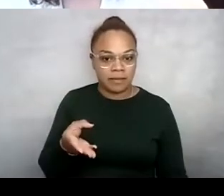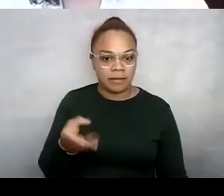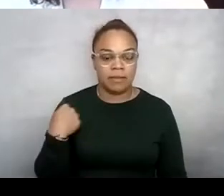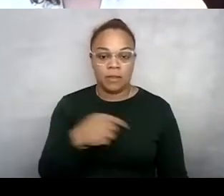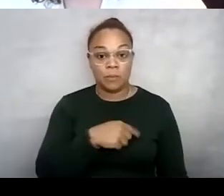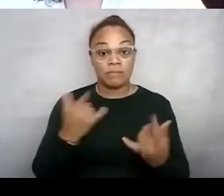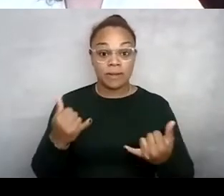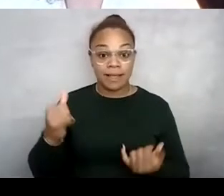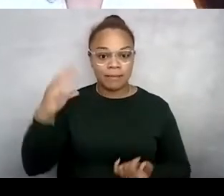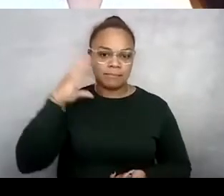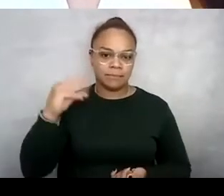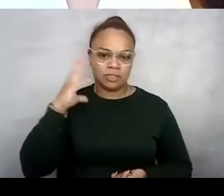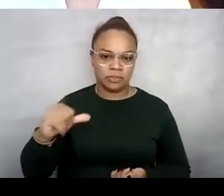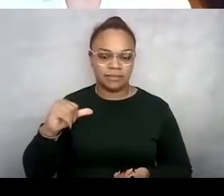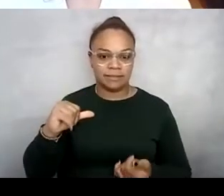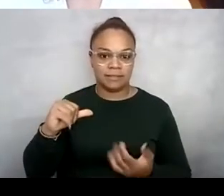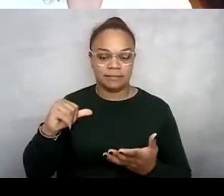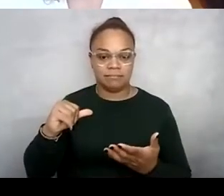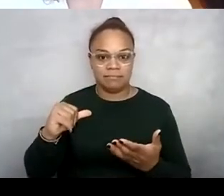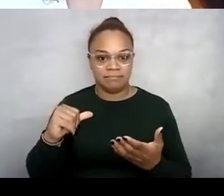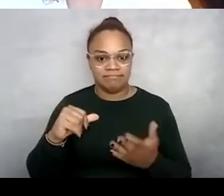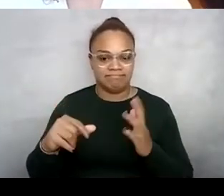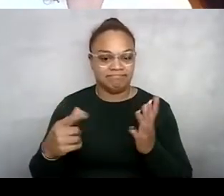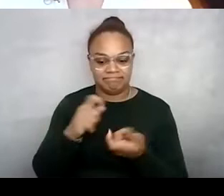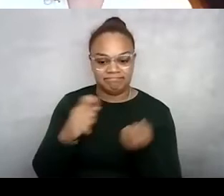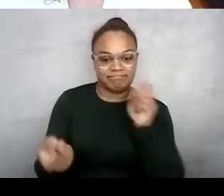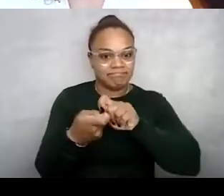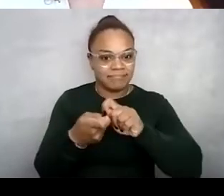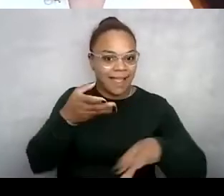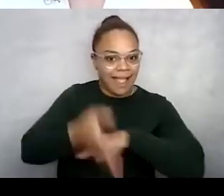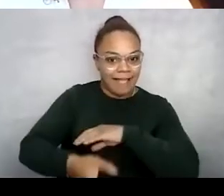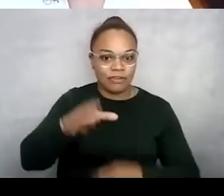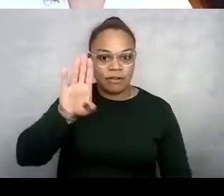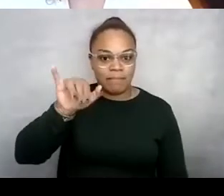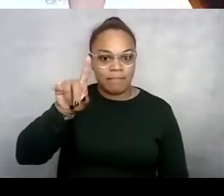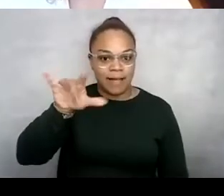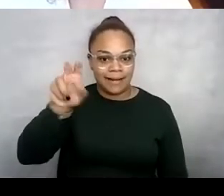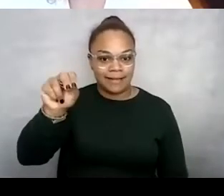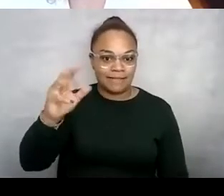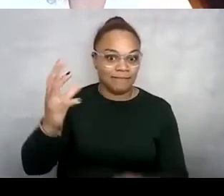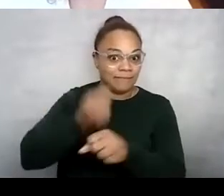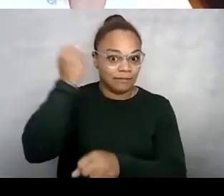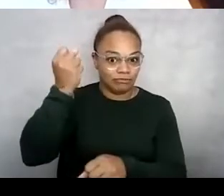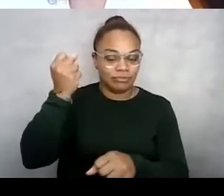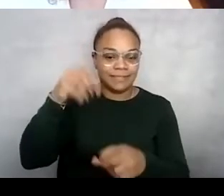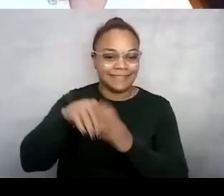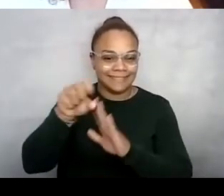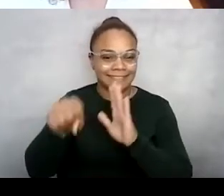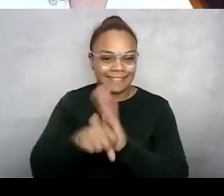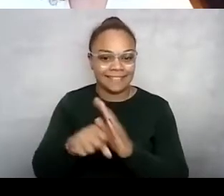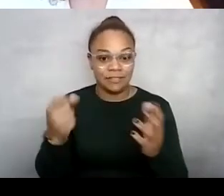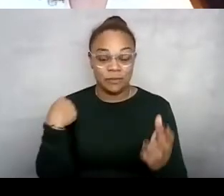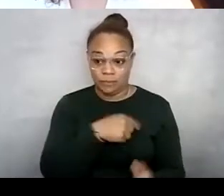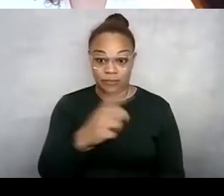to the Biden victory more acutely in the states, where we have seen a whole raft, an unprecedented